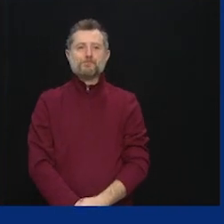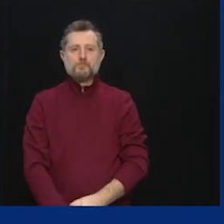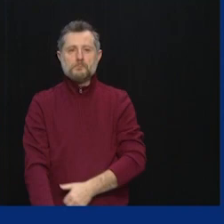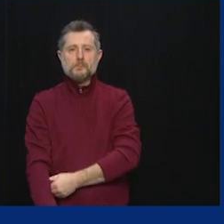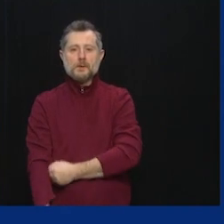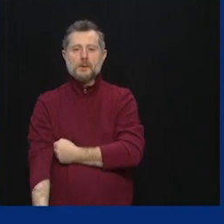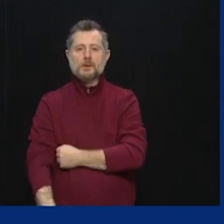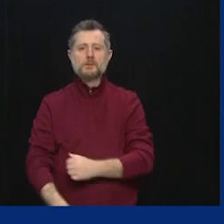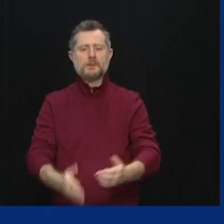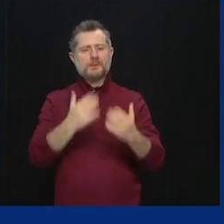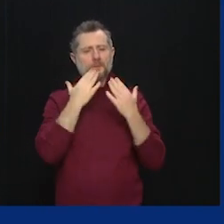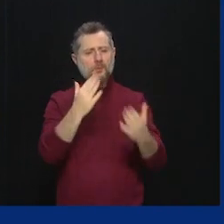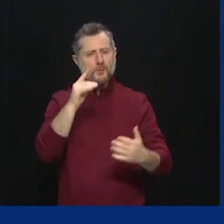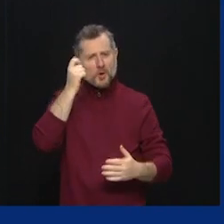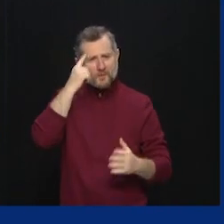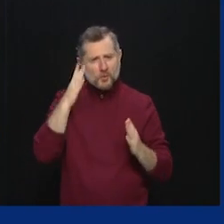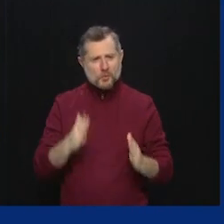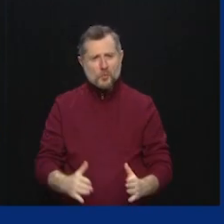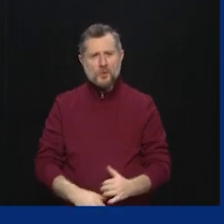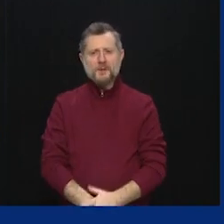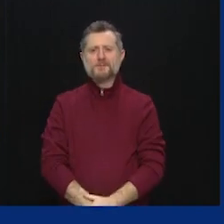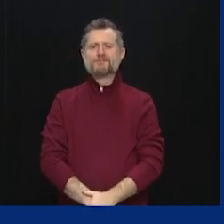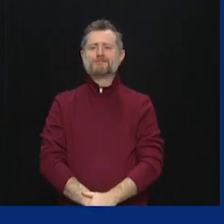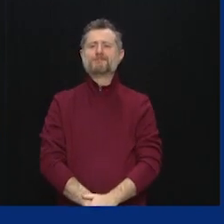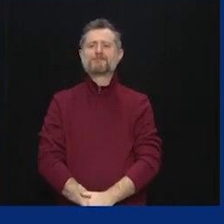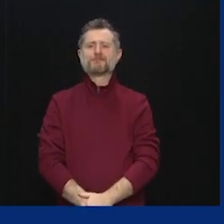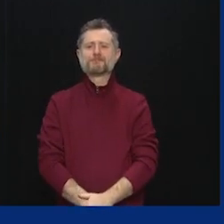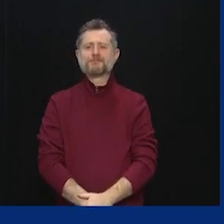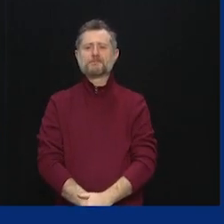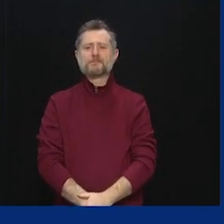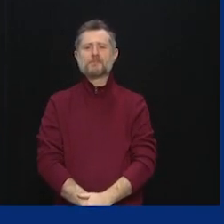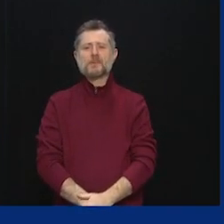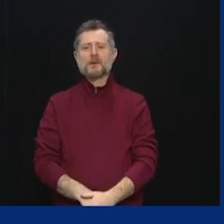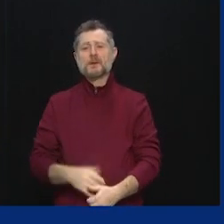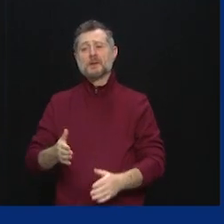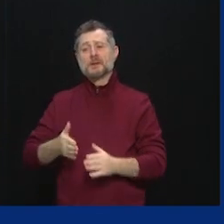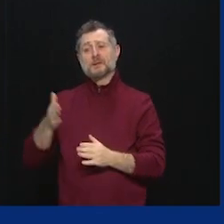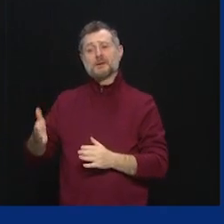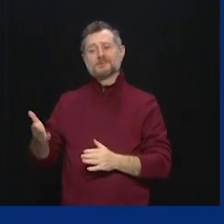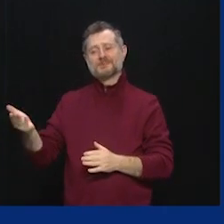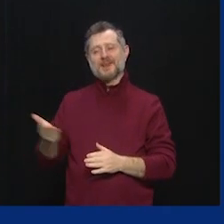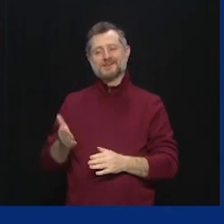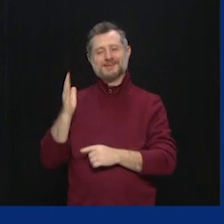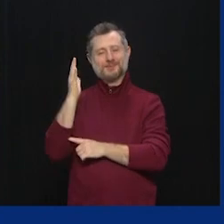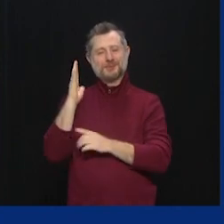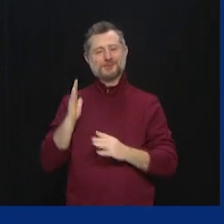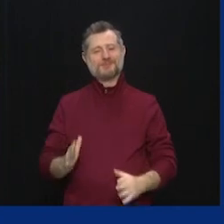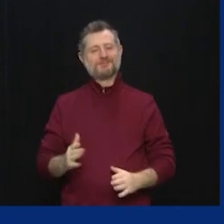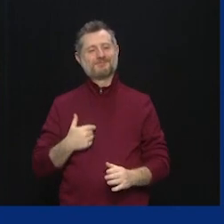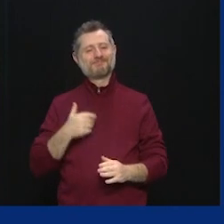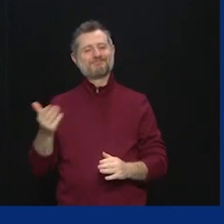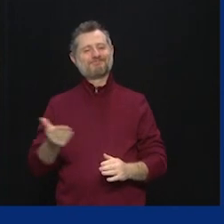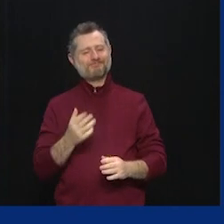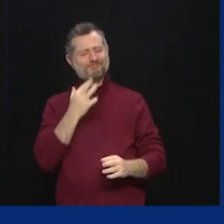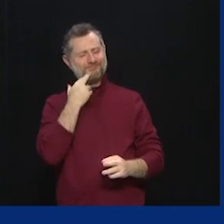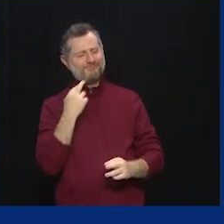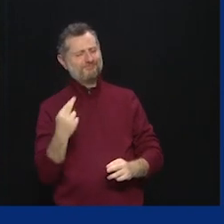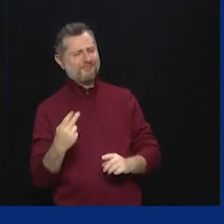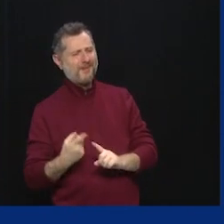Thank you, Governor. Our next speaker is also another dear friend. She